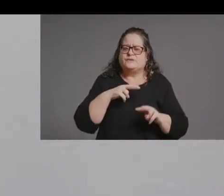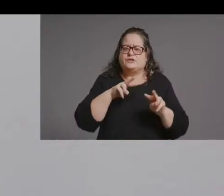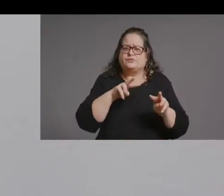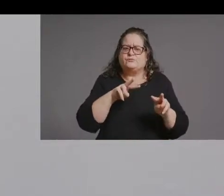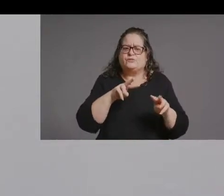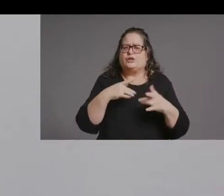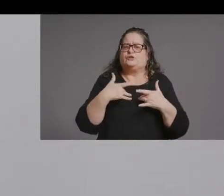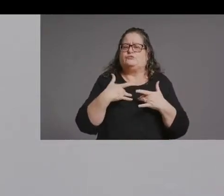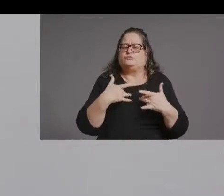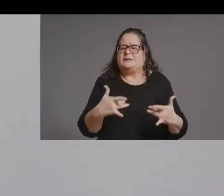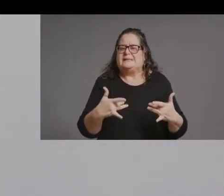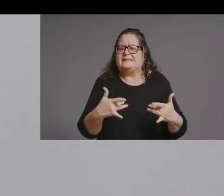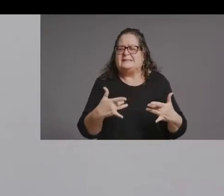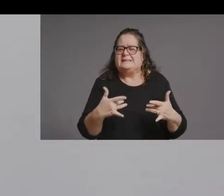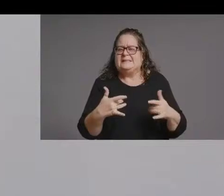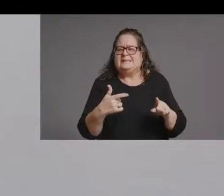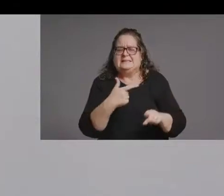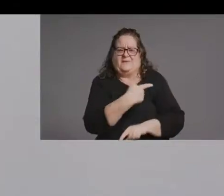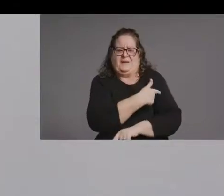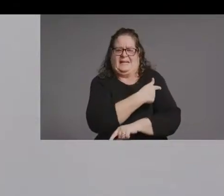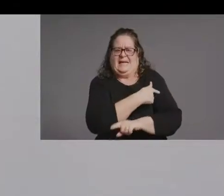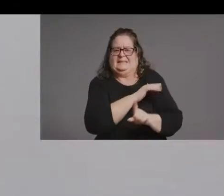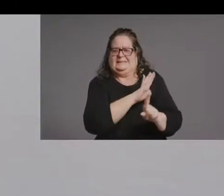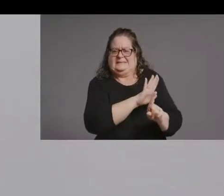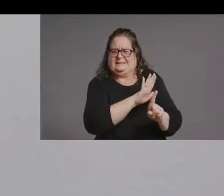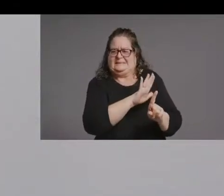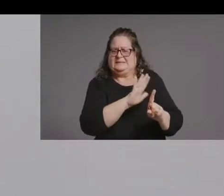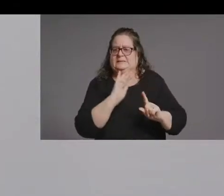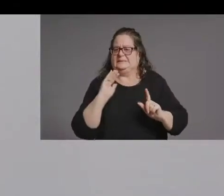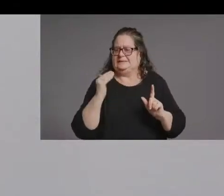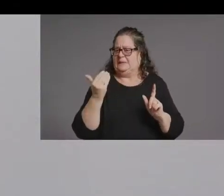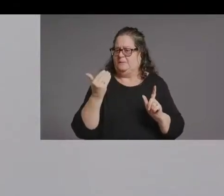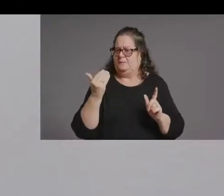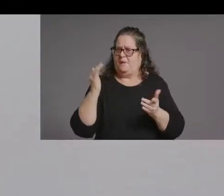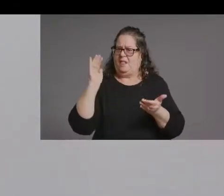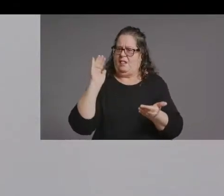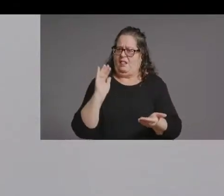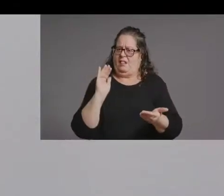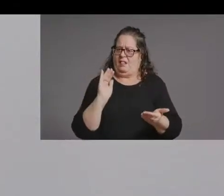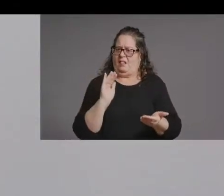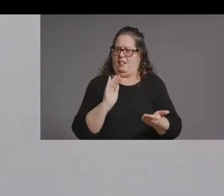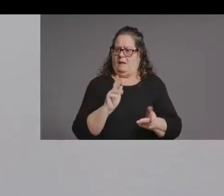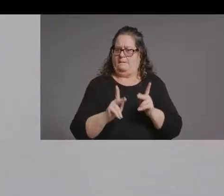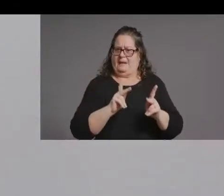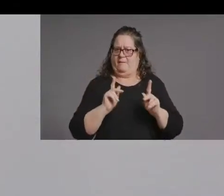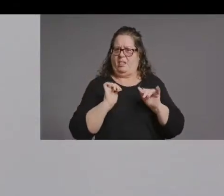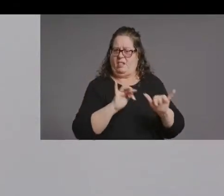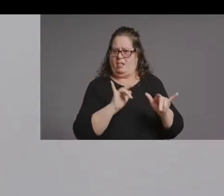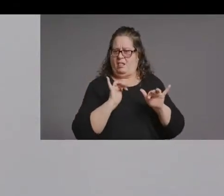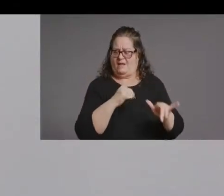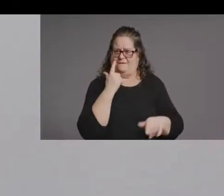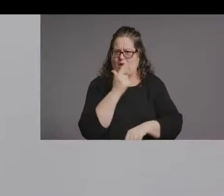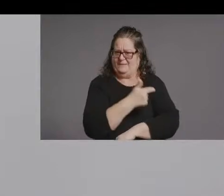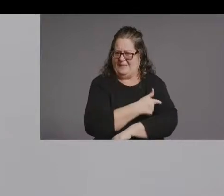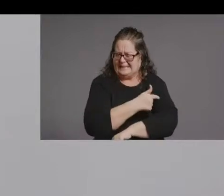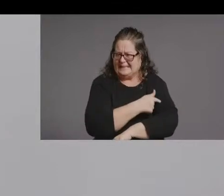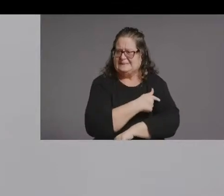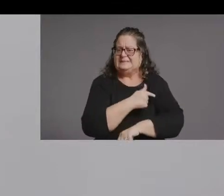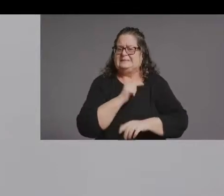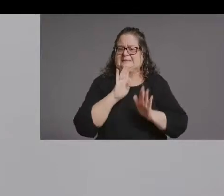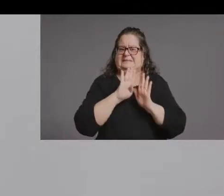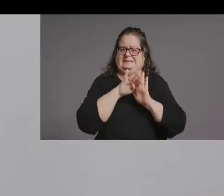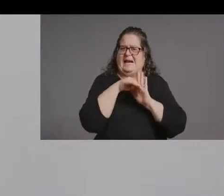be plateauing and falling off. We only have 25.2% of the state that's